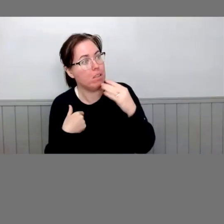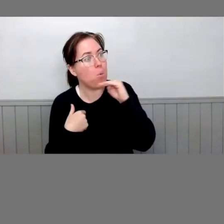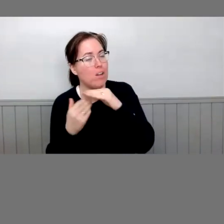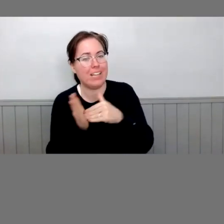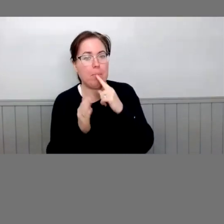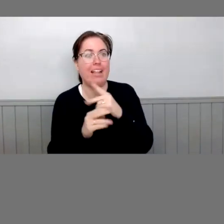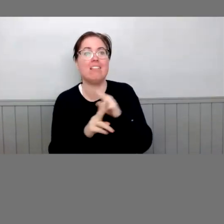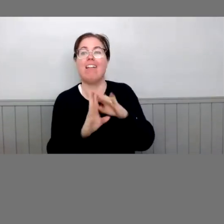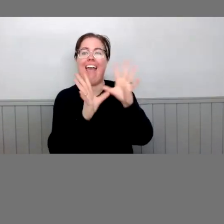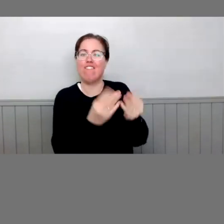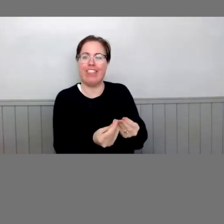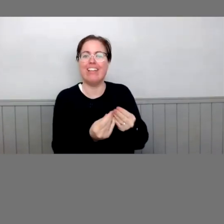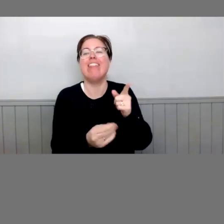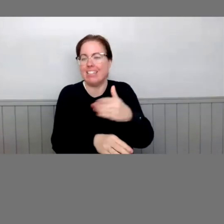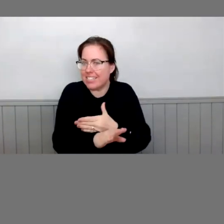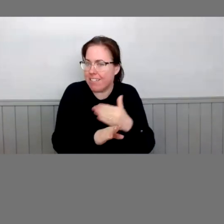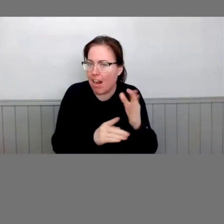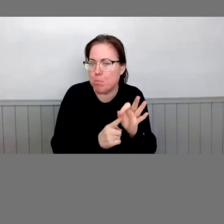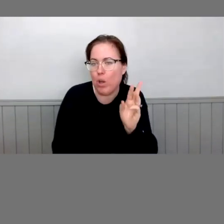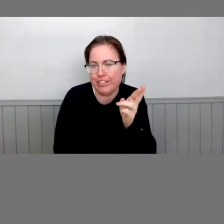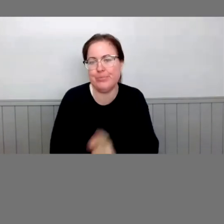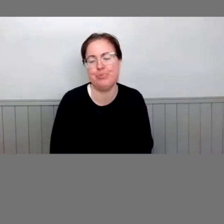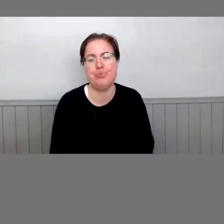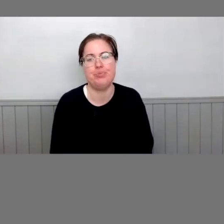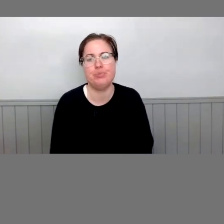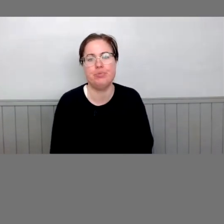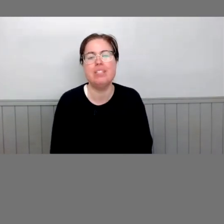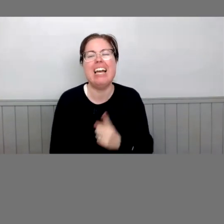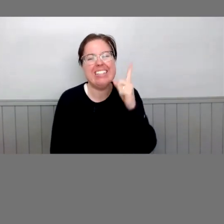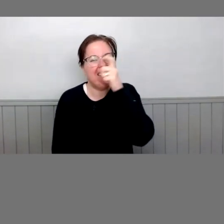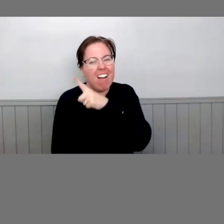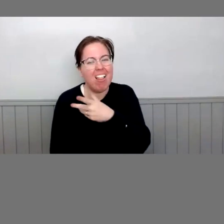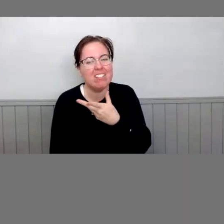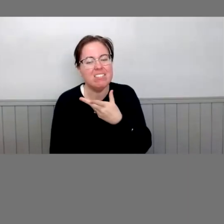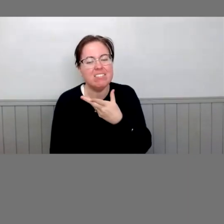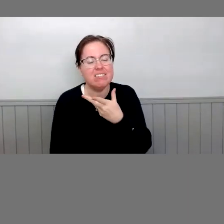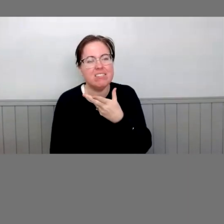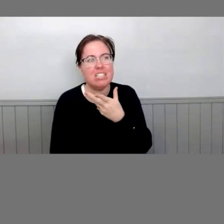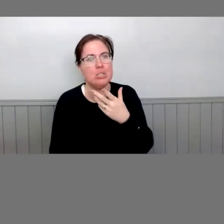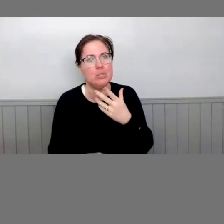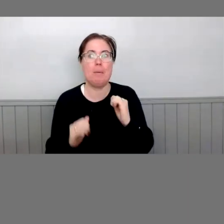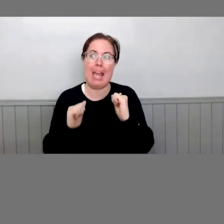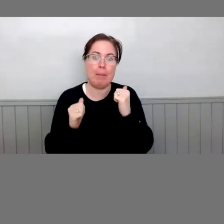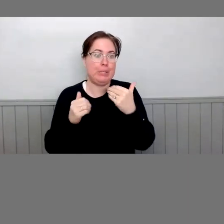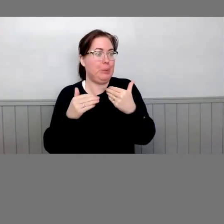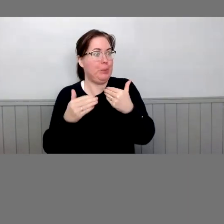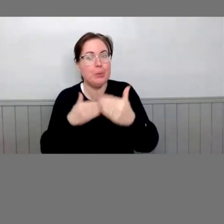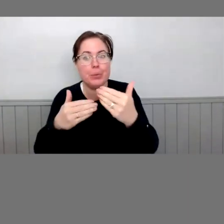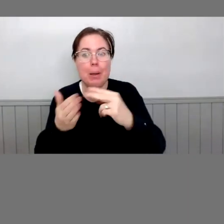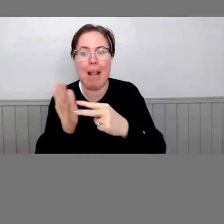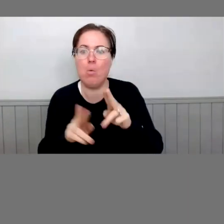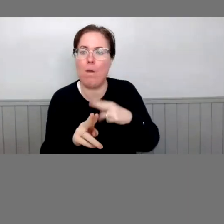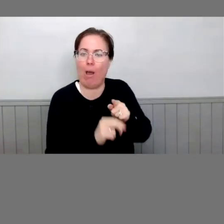more Yeah, information. I think it's a starting point. Yeah, Okay, yeah, yeah, and it's difficult to move forward without having that starting point, I